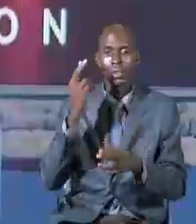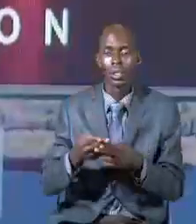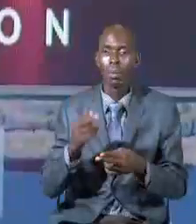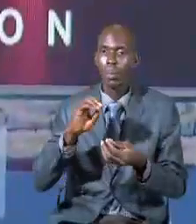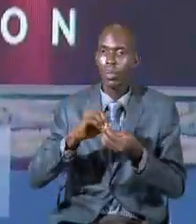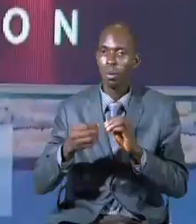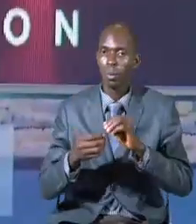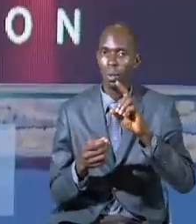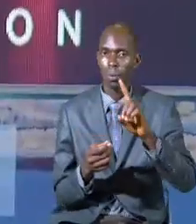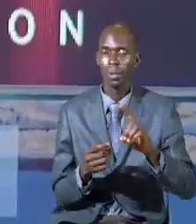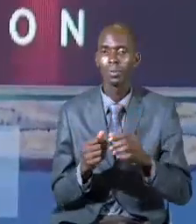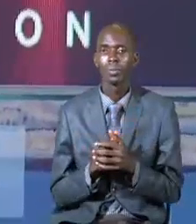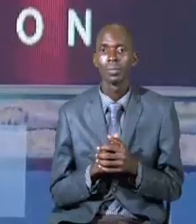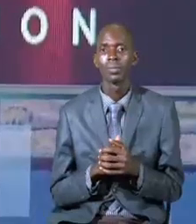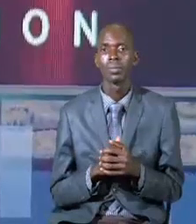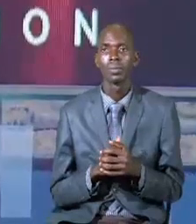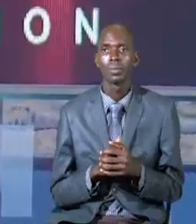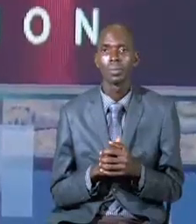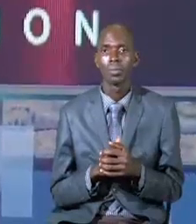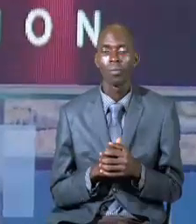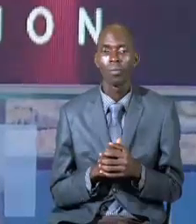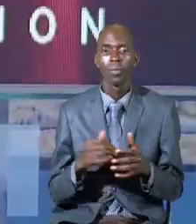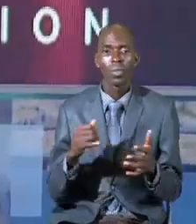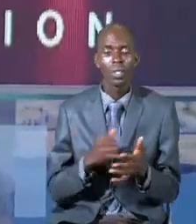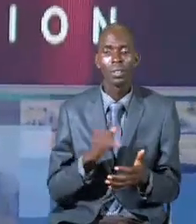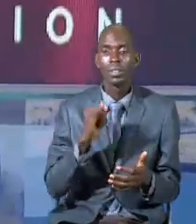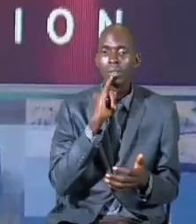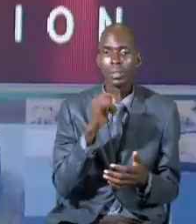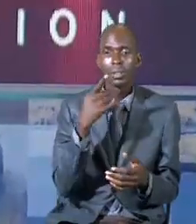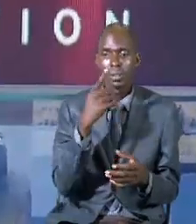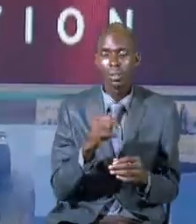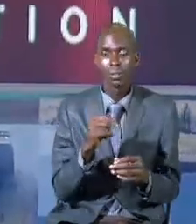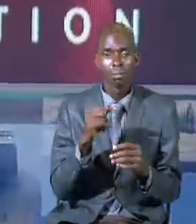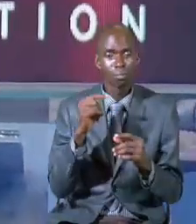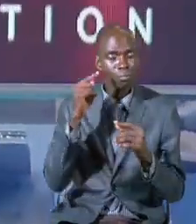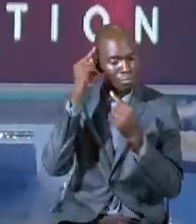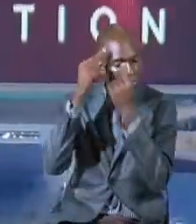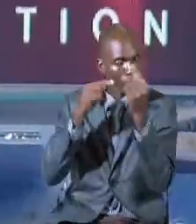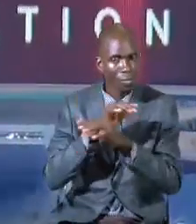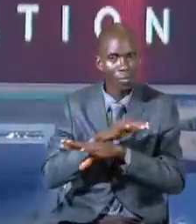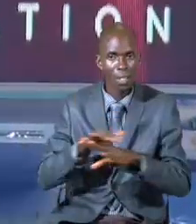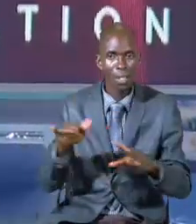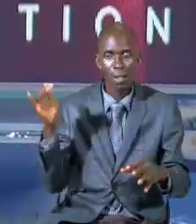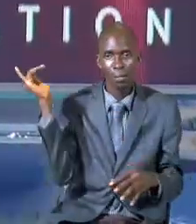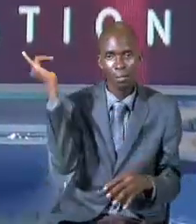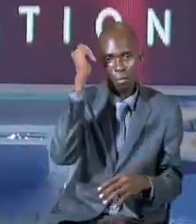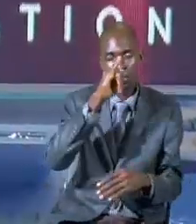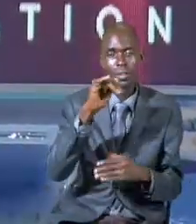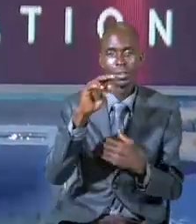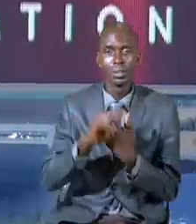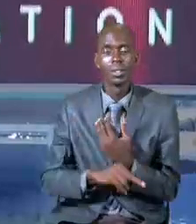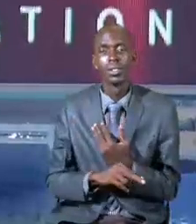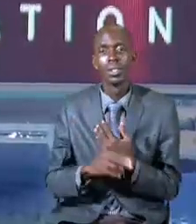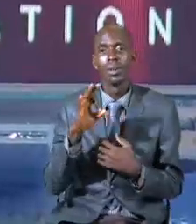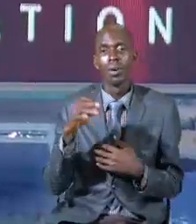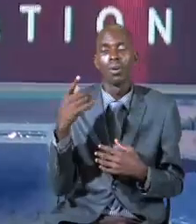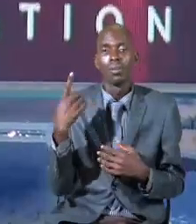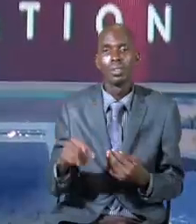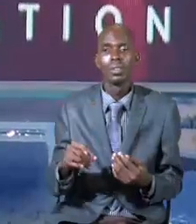the thoughtless foolishness, or the meaningless foolishness of